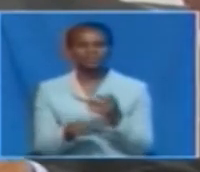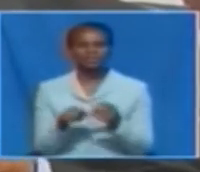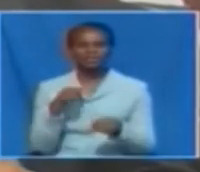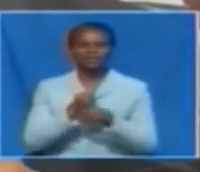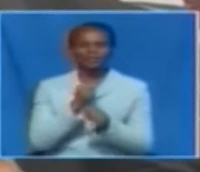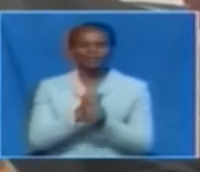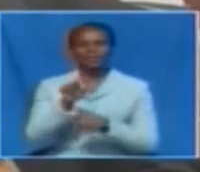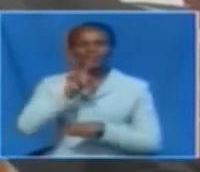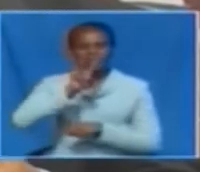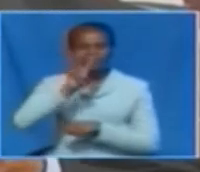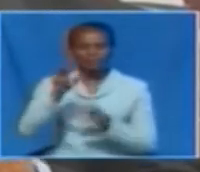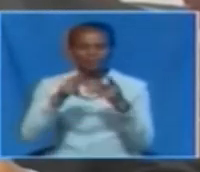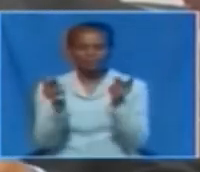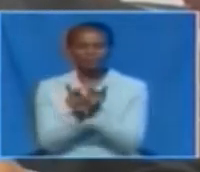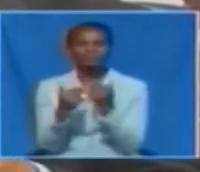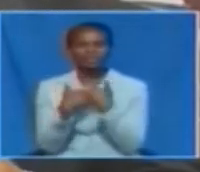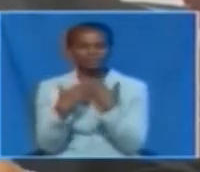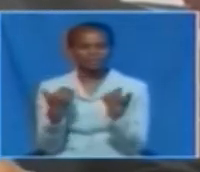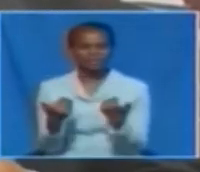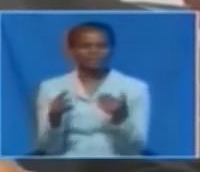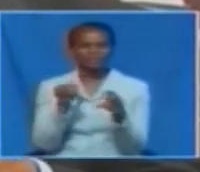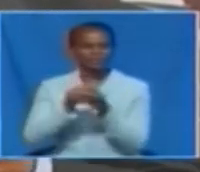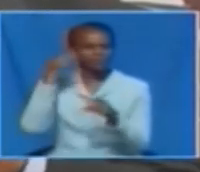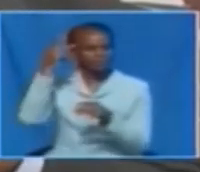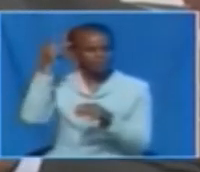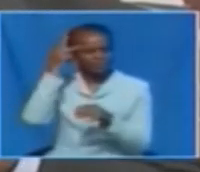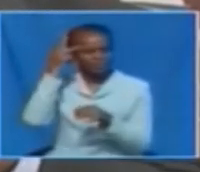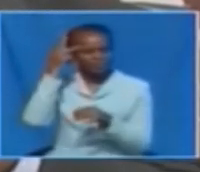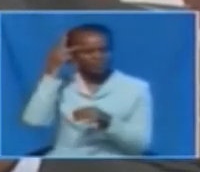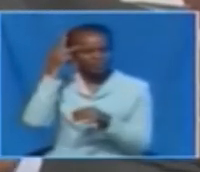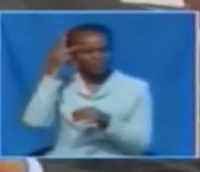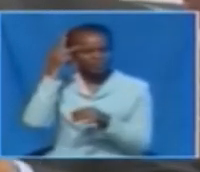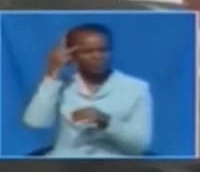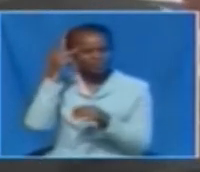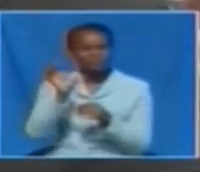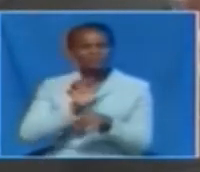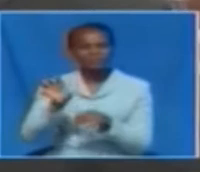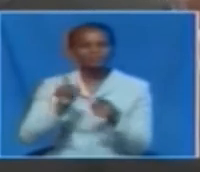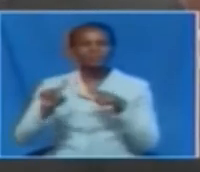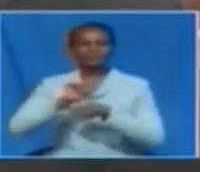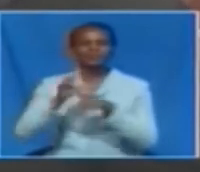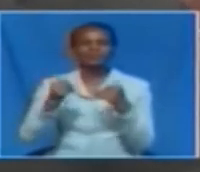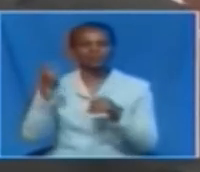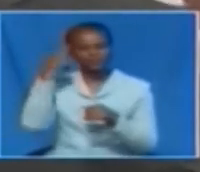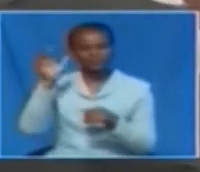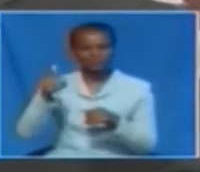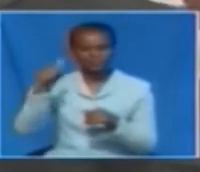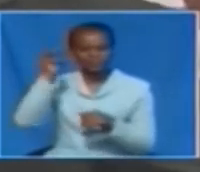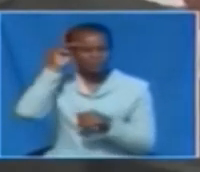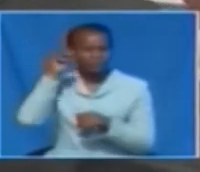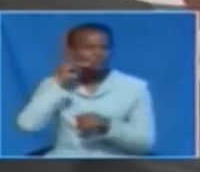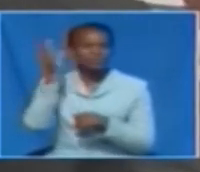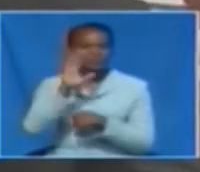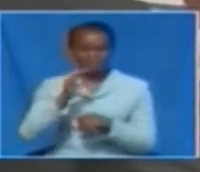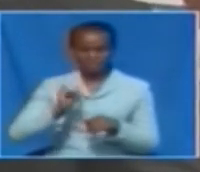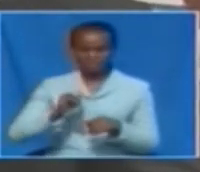UNIP the position that they have acquired in the political sector today. So for me, I think that even